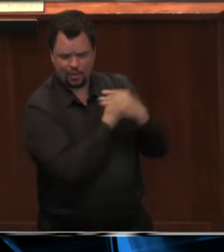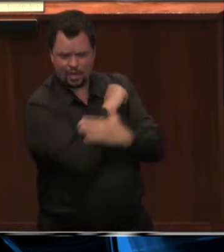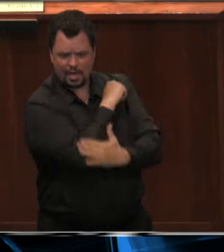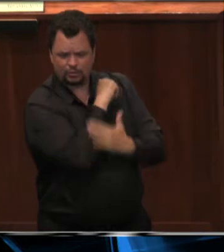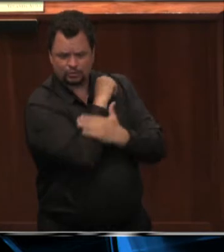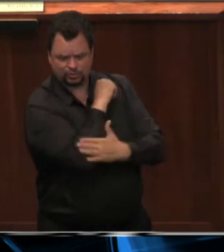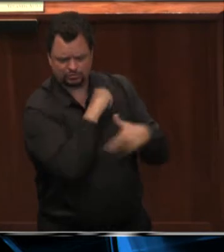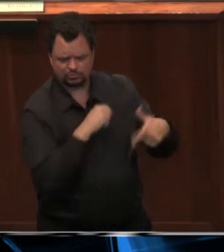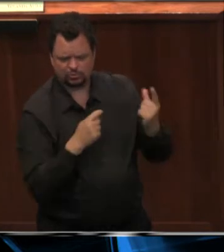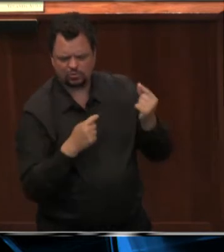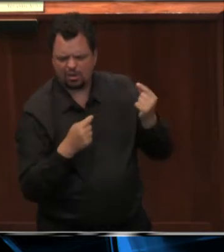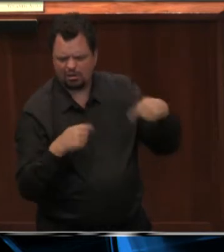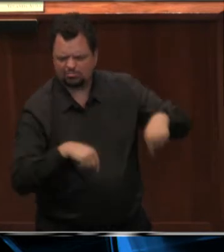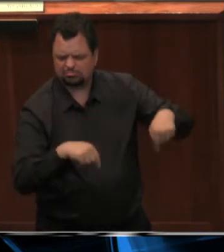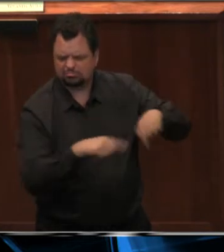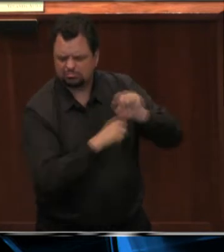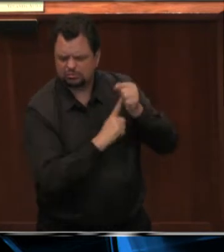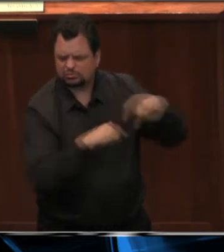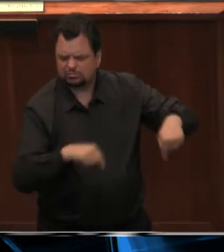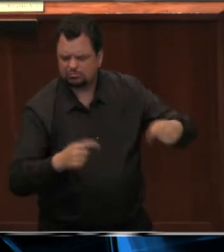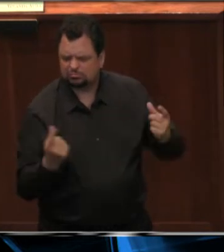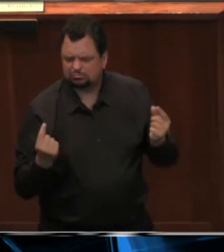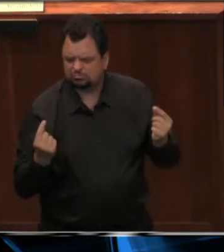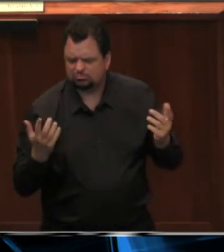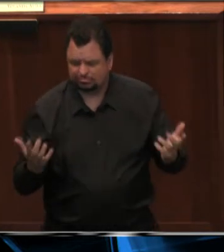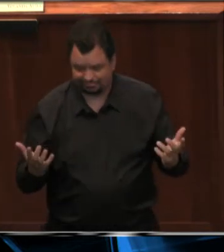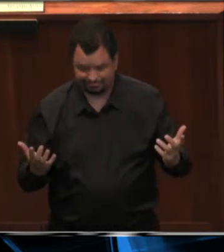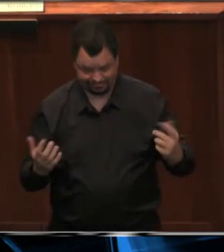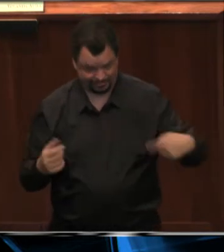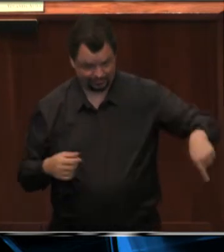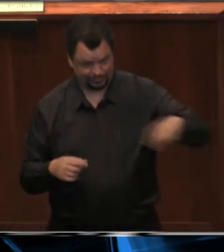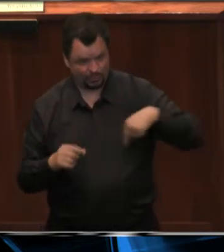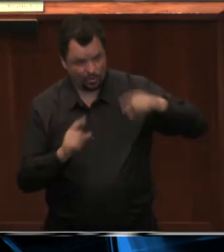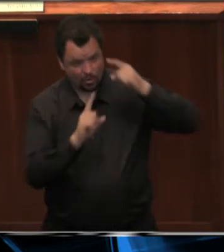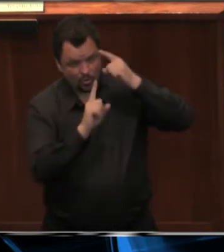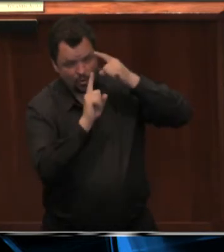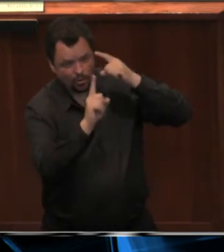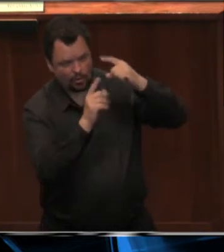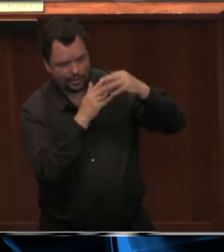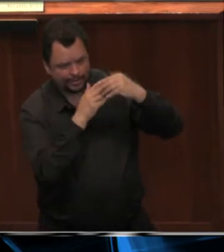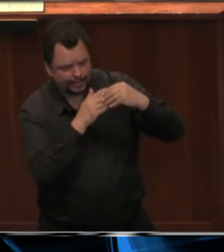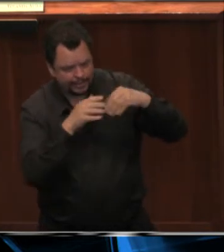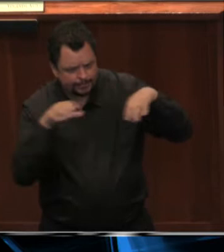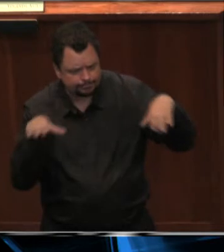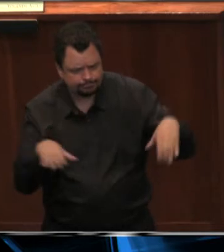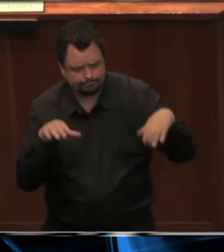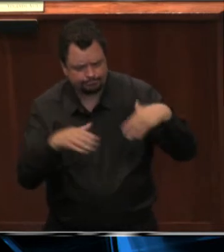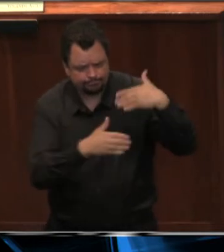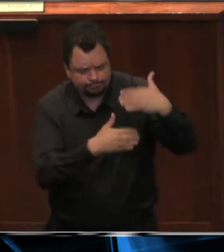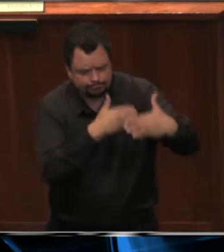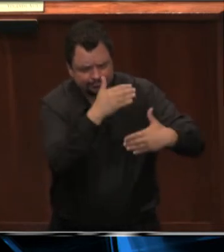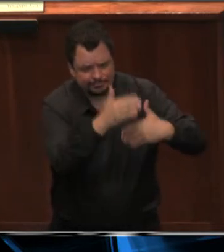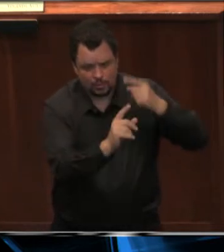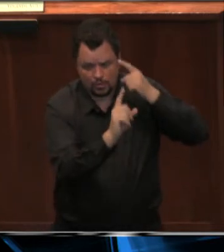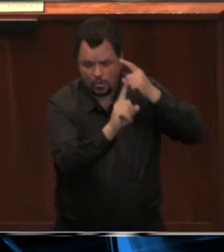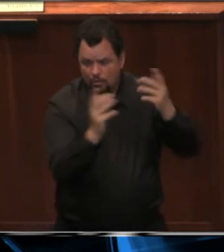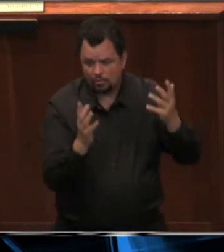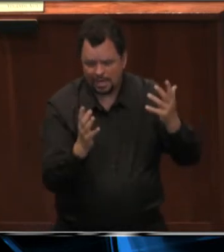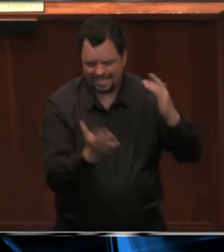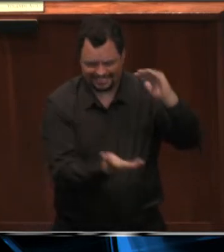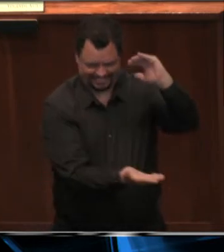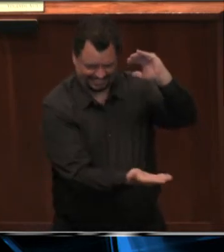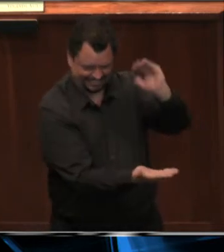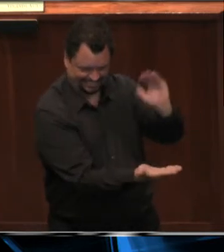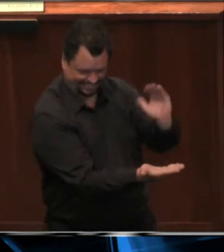Throughout this response, we have been guided by goals of reducing disease transmission in our community